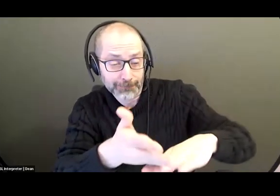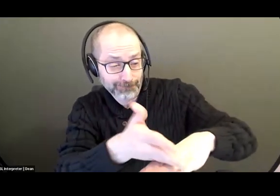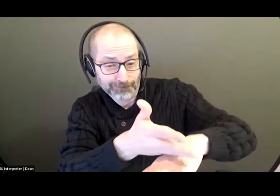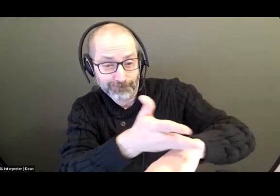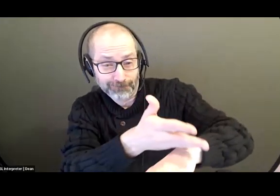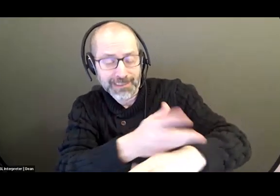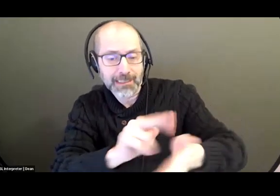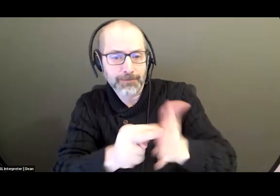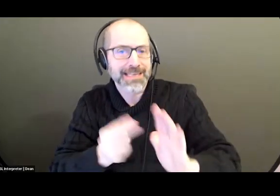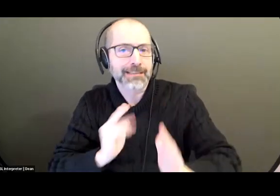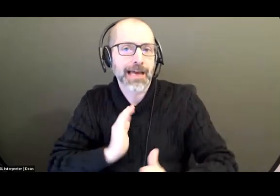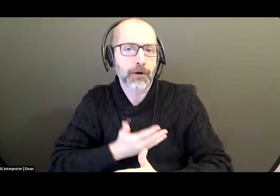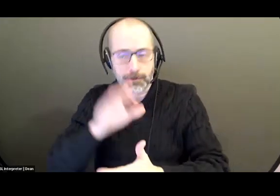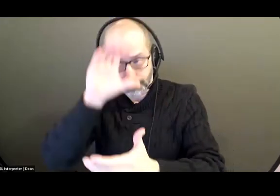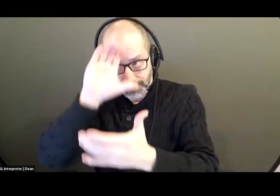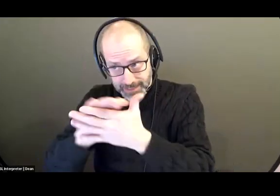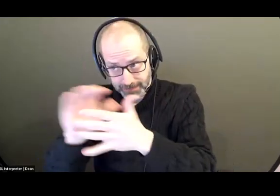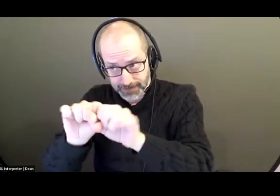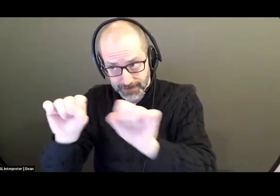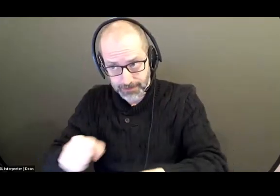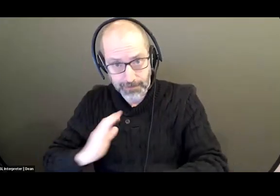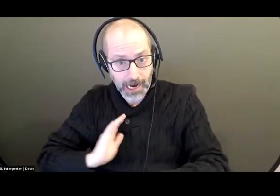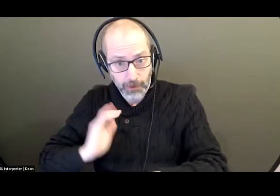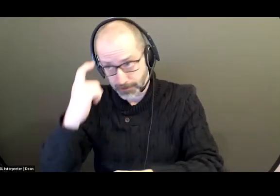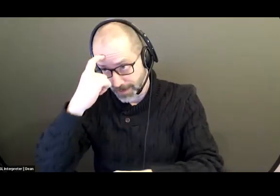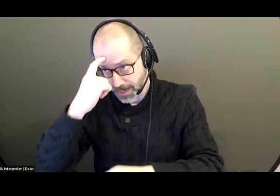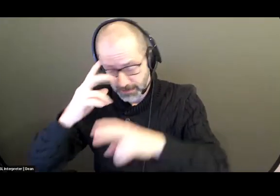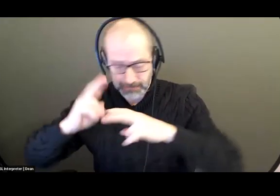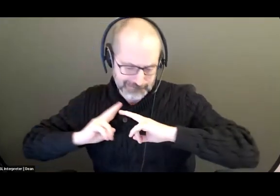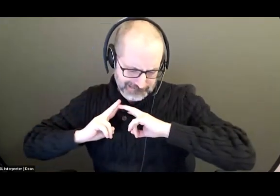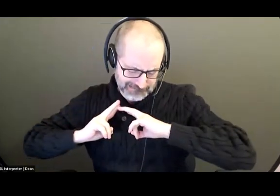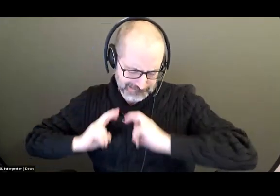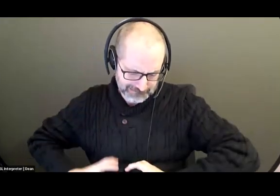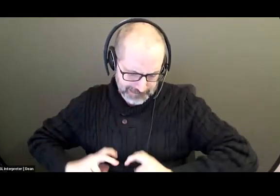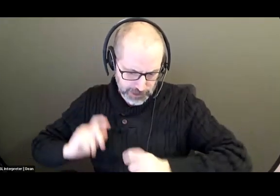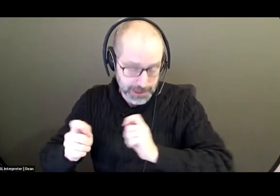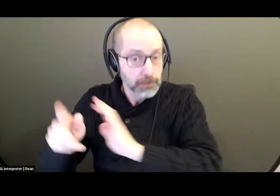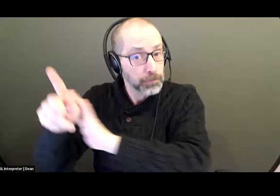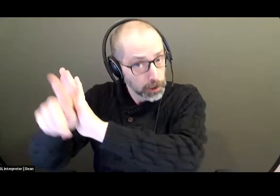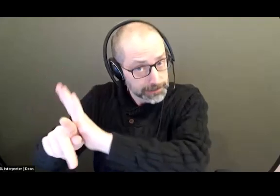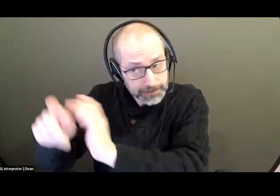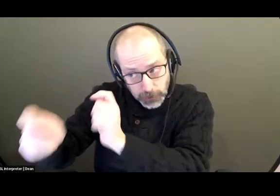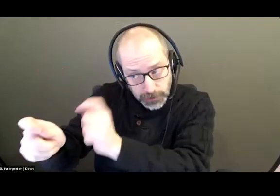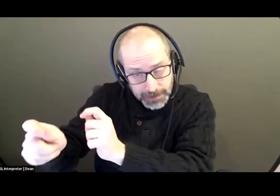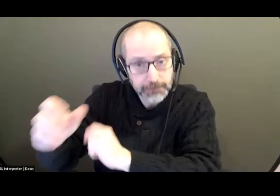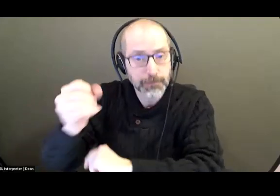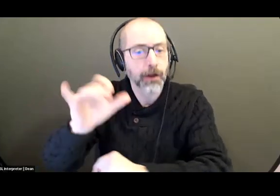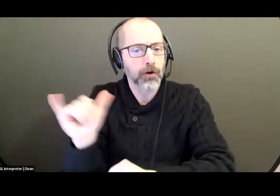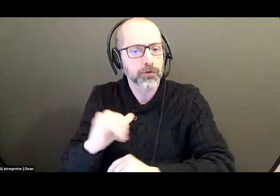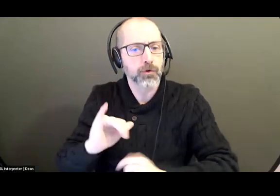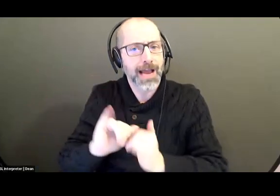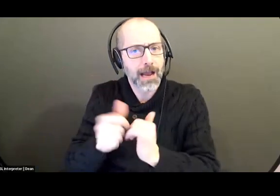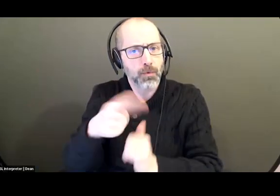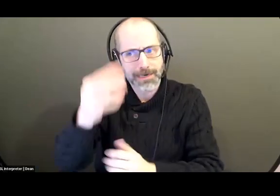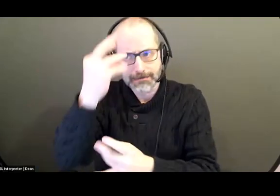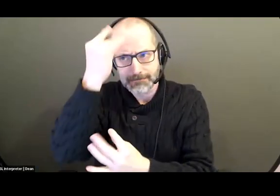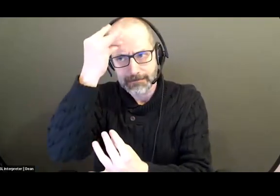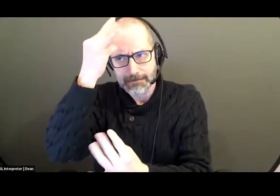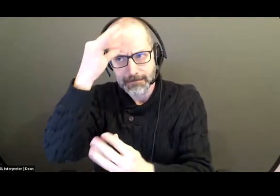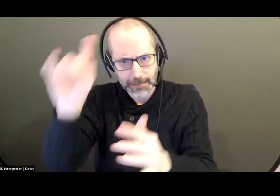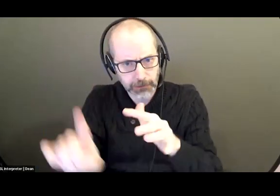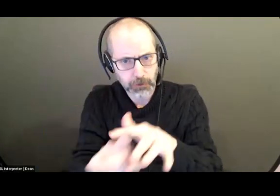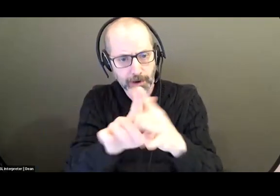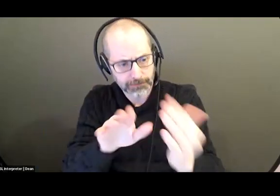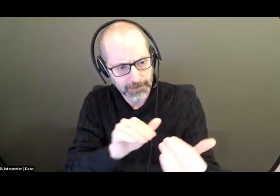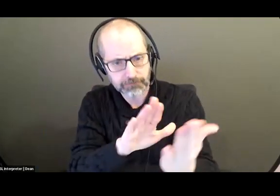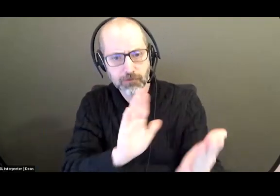was emphasized that sustaining change requires shifting our belief systems and mindsets. So not always just changing